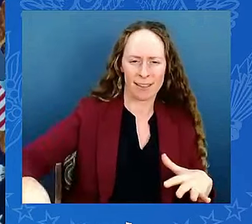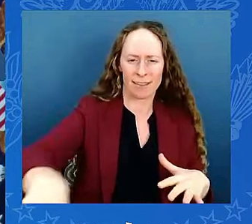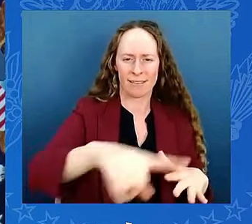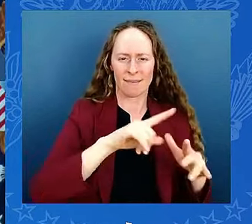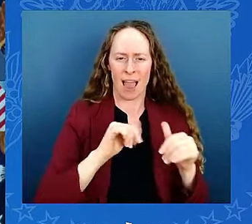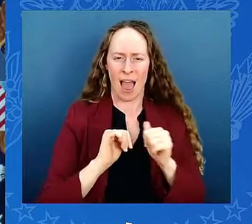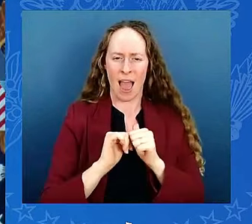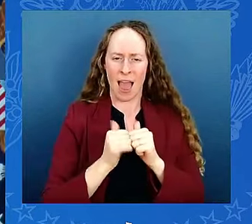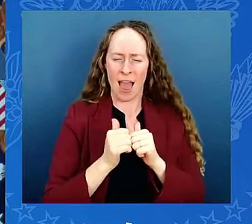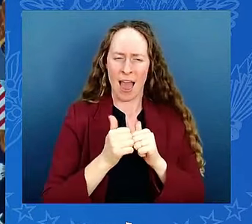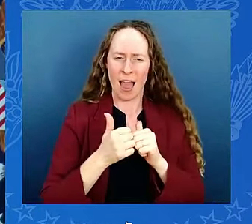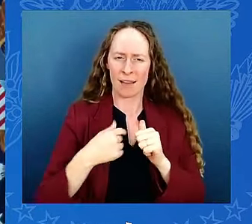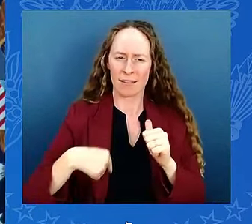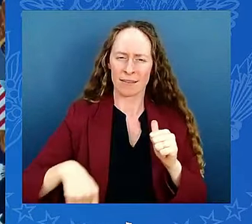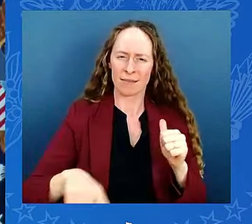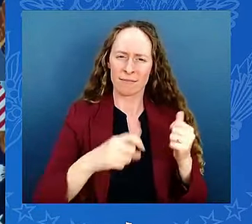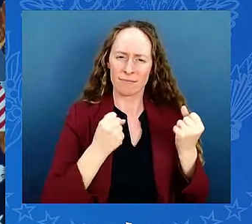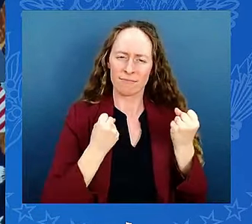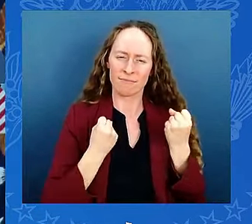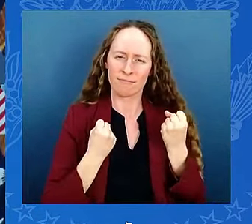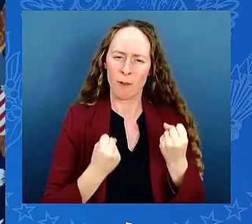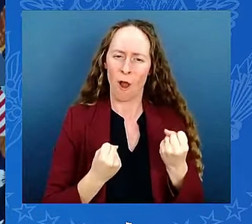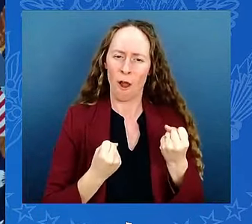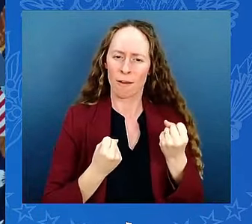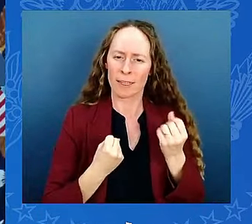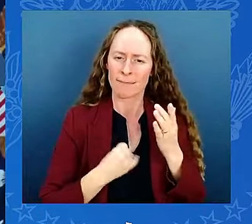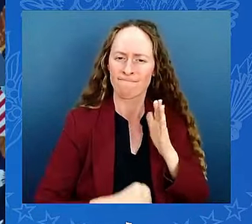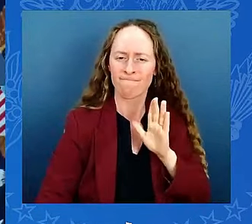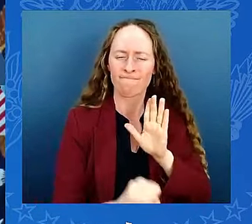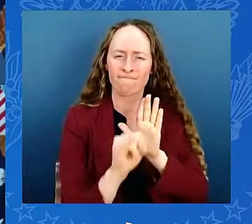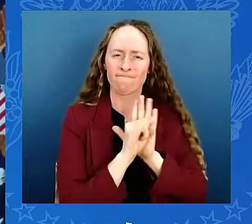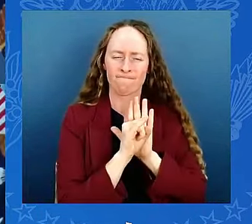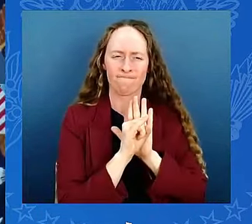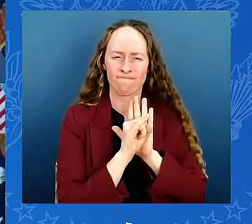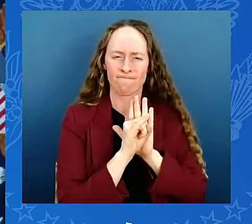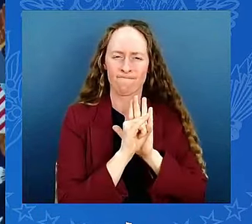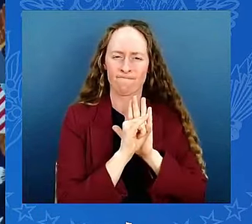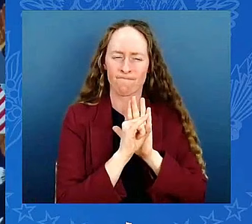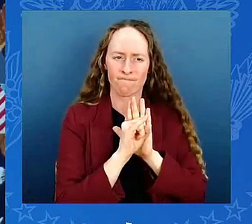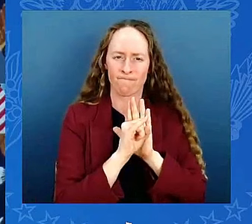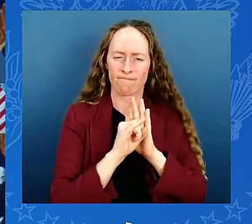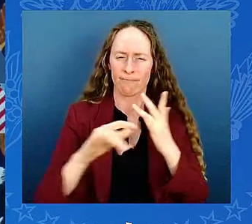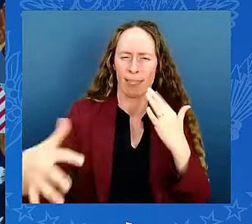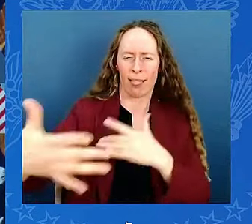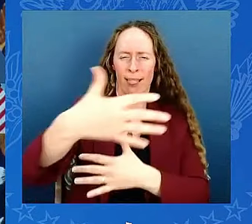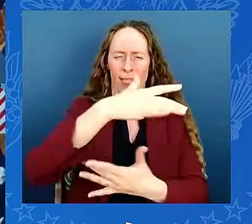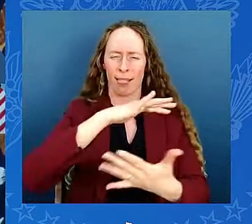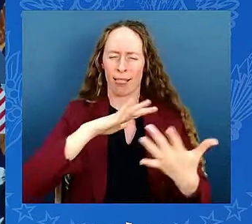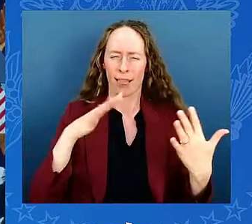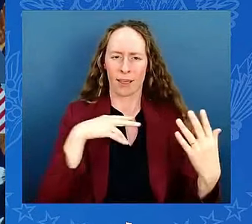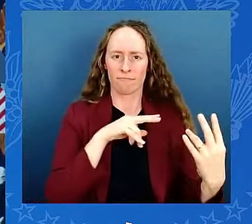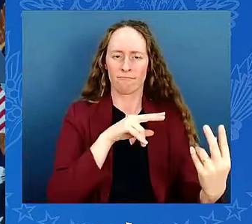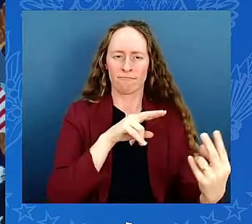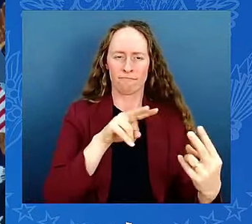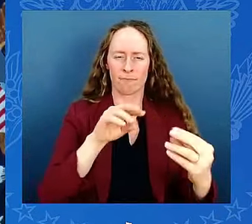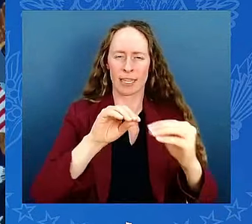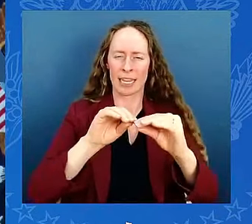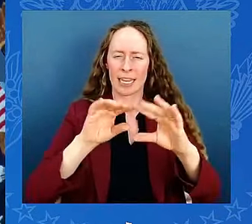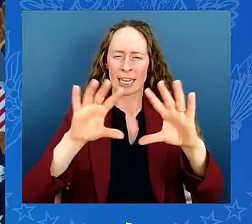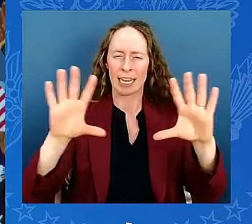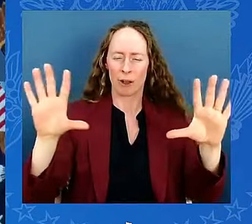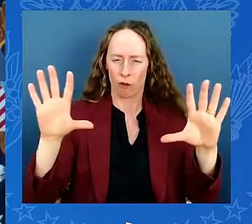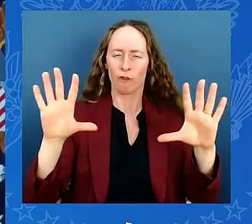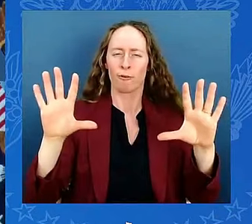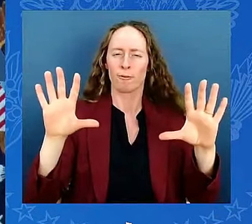comes into focus. Out of break and bonding, out of new shoots of blossoms and the